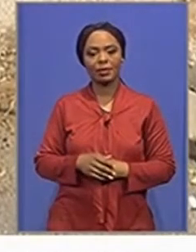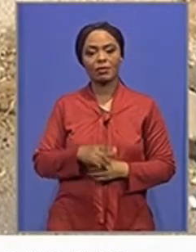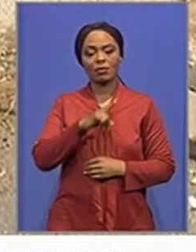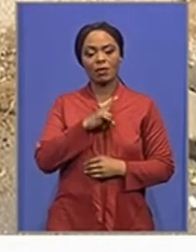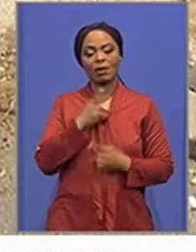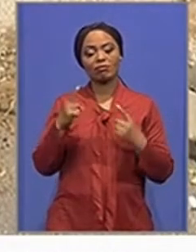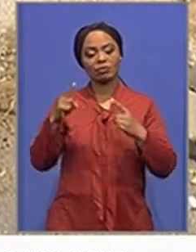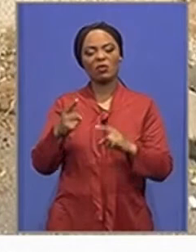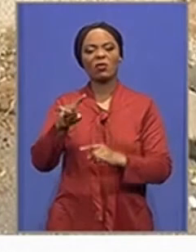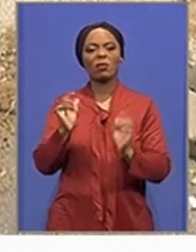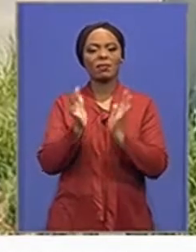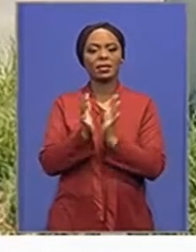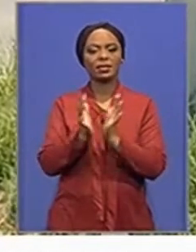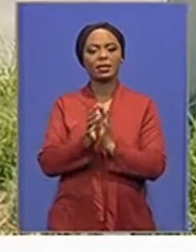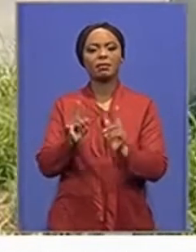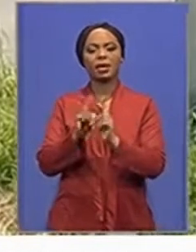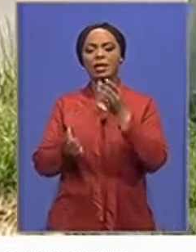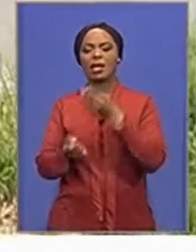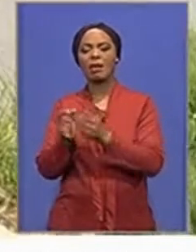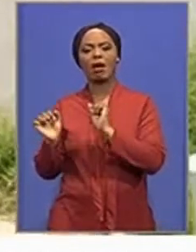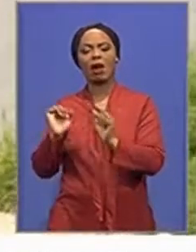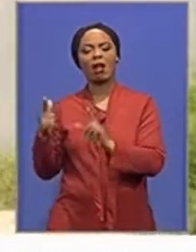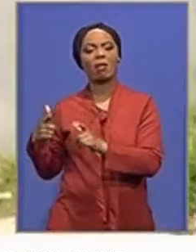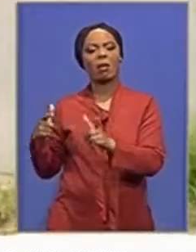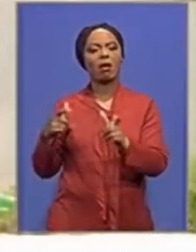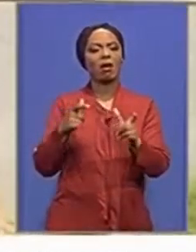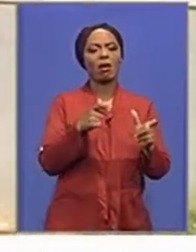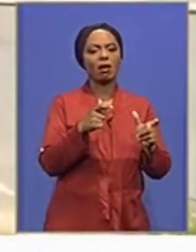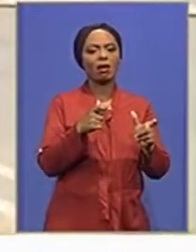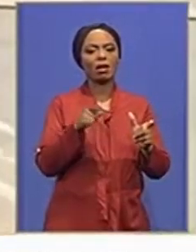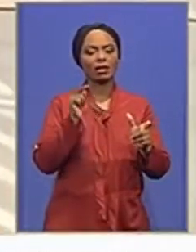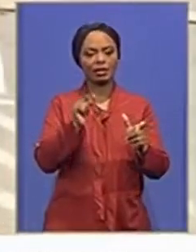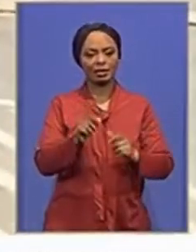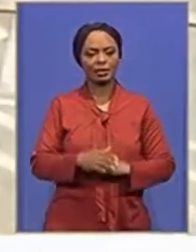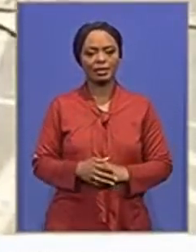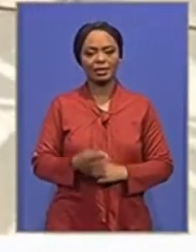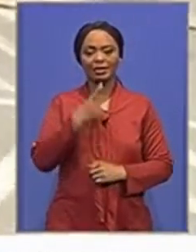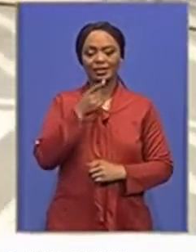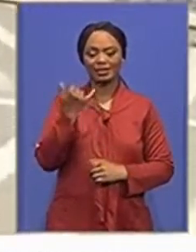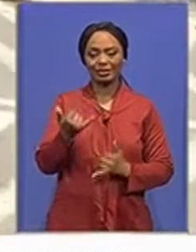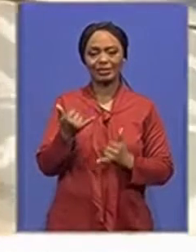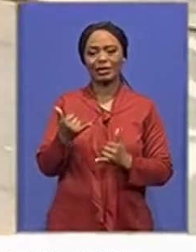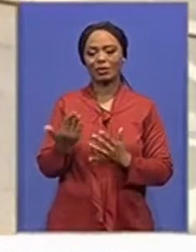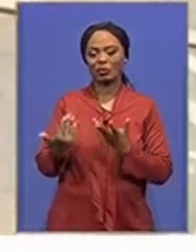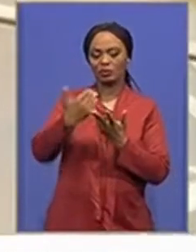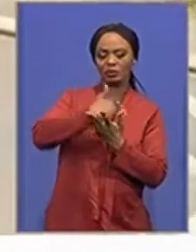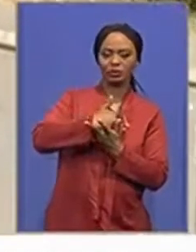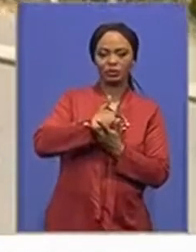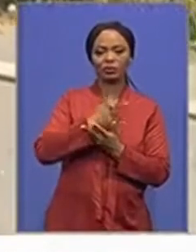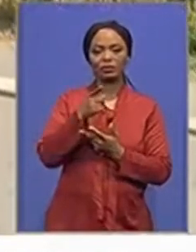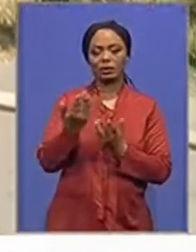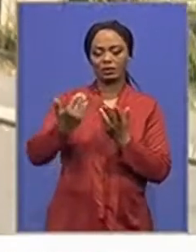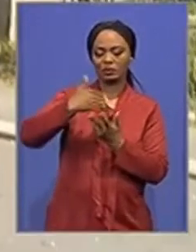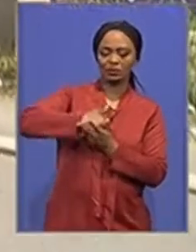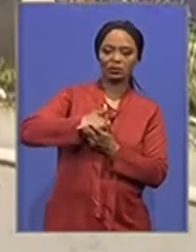kgetha bontlhopeng. Sebueledi sa lekoko Pule Mabe a re metlhodi e tswang kwa ntle e gapa dikopano tsa lekoko ka maikaelelo